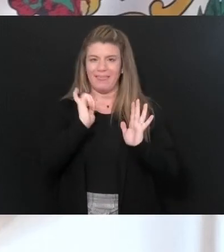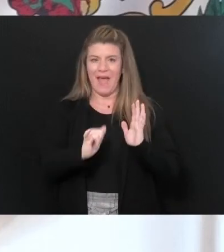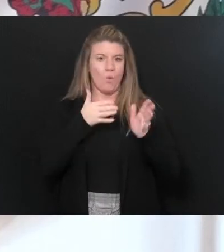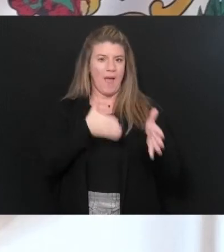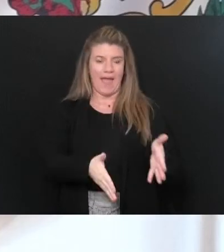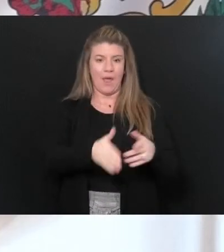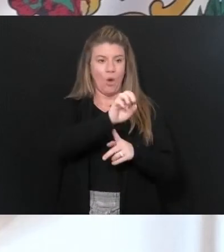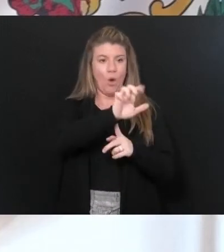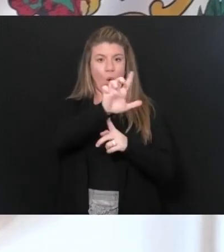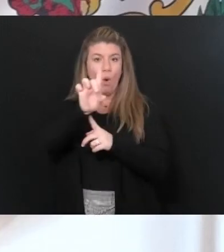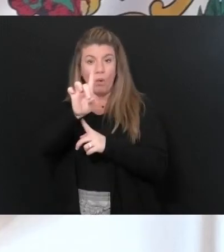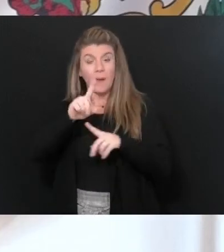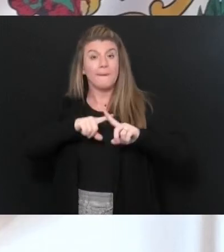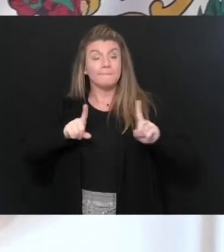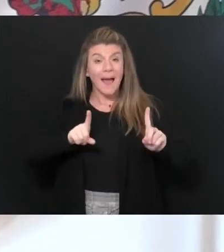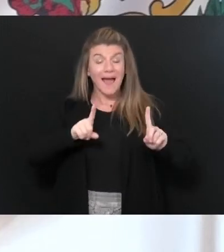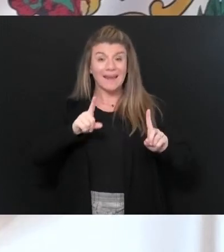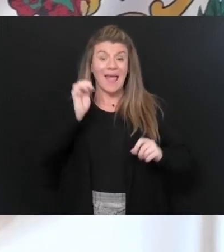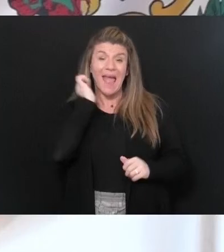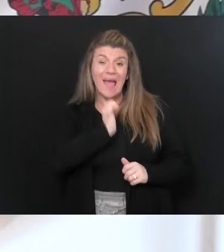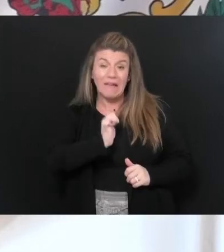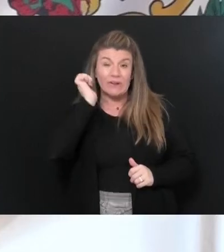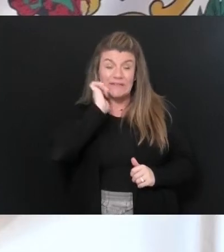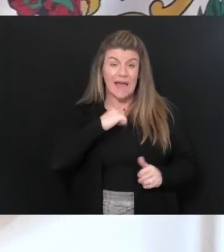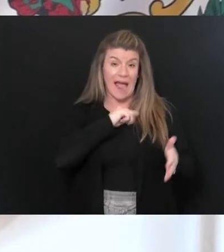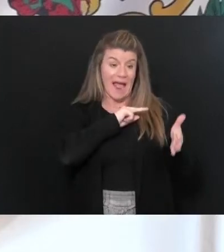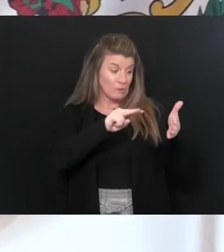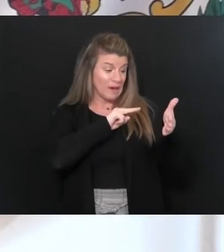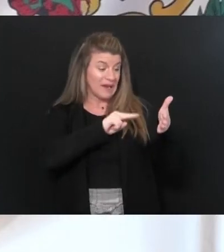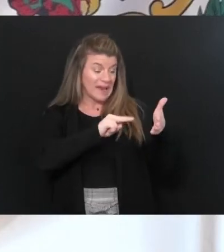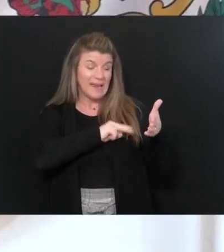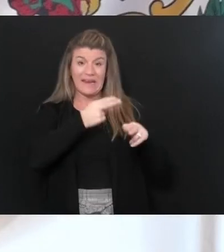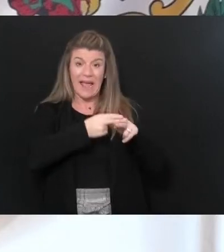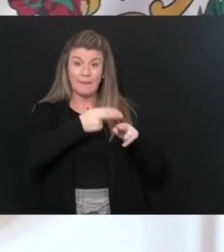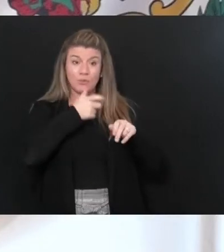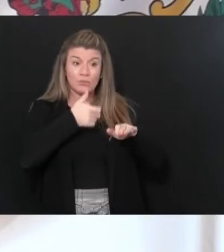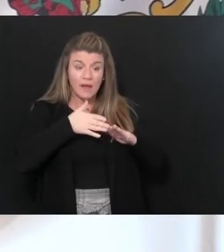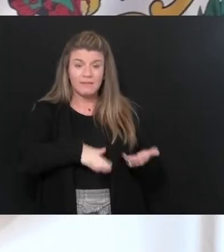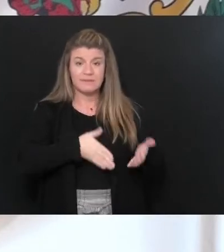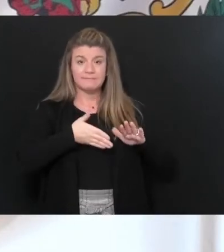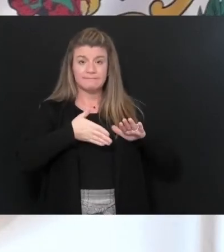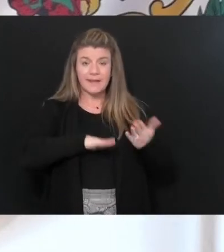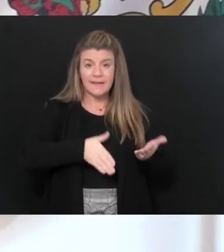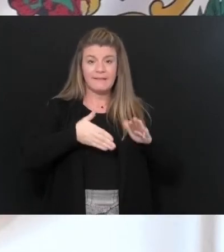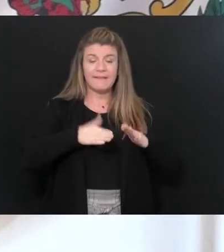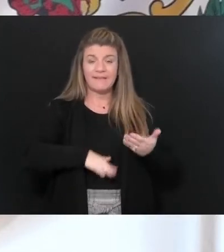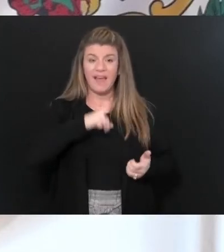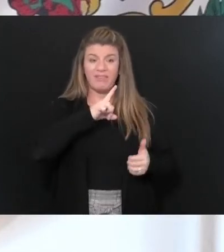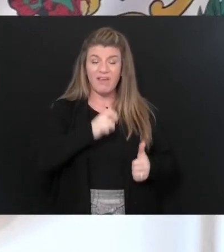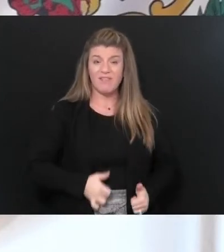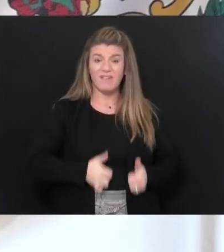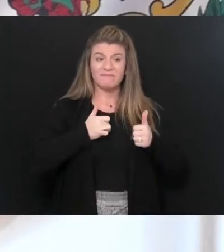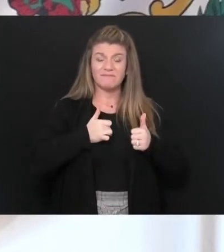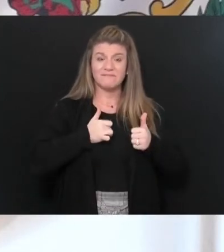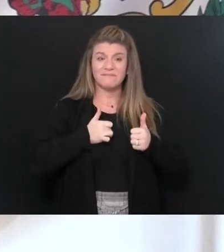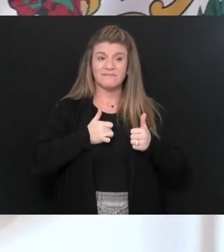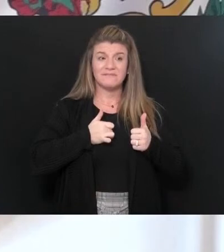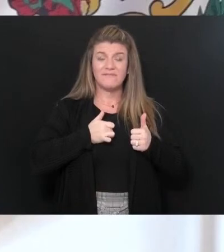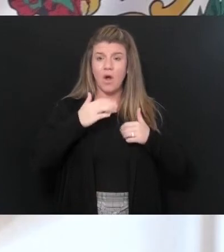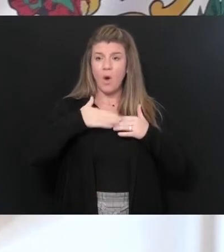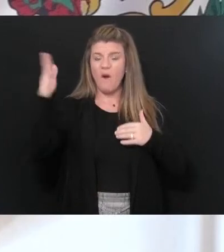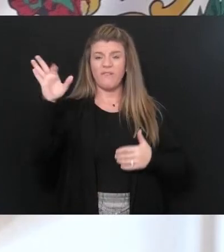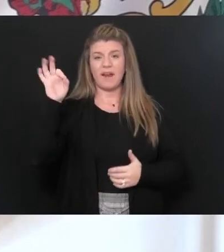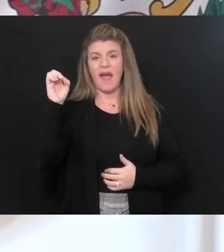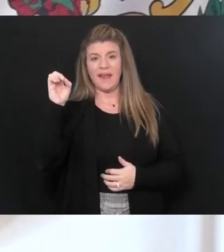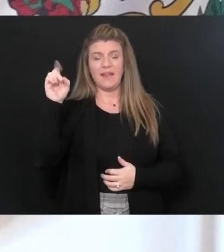I read to you names or people all the time that have lived in excess of 90 or